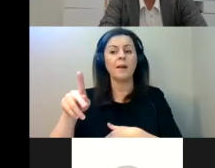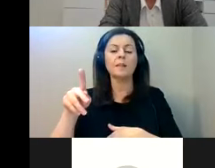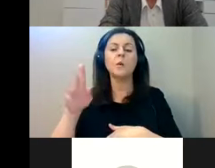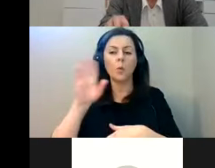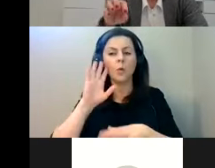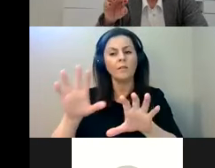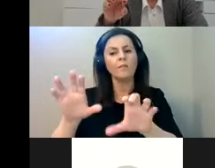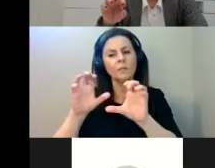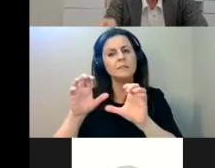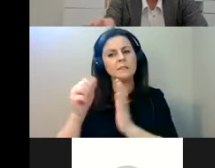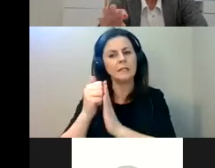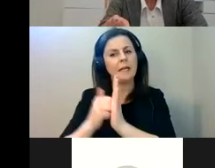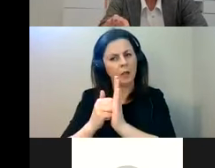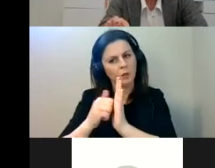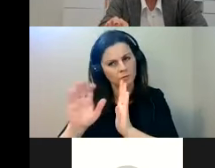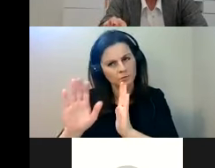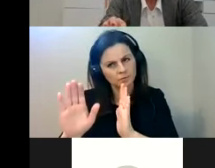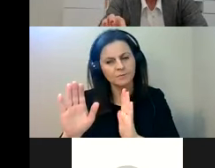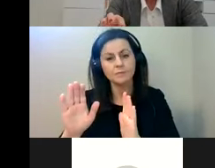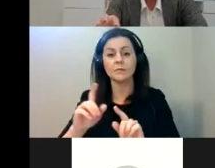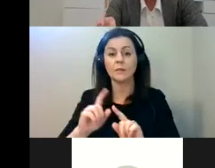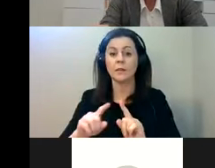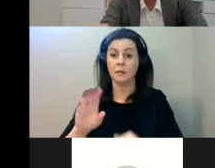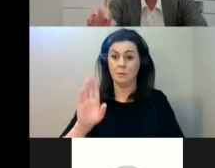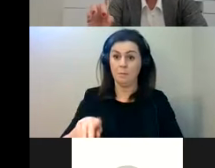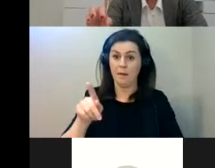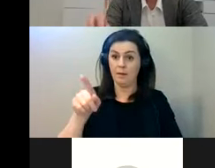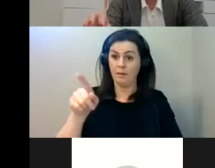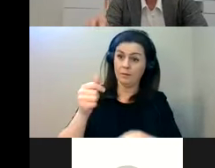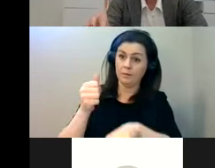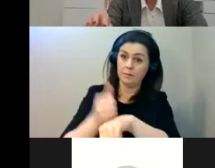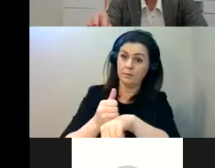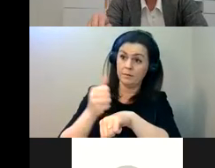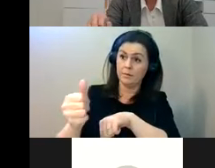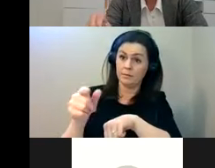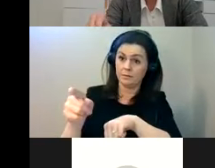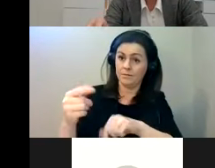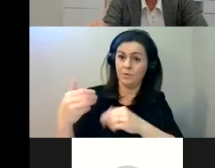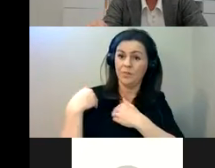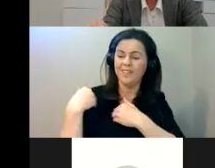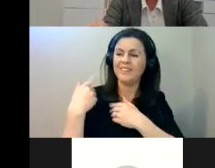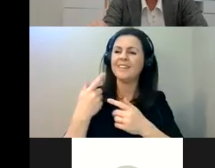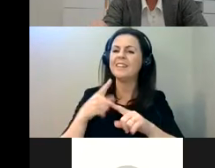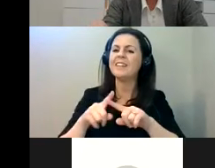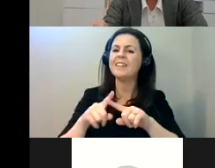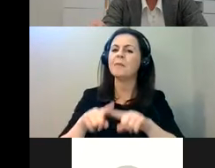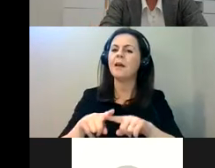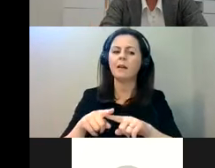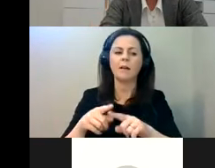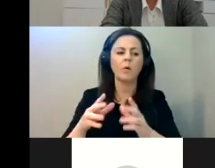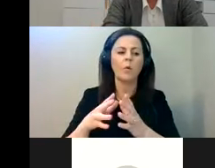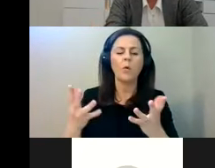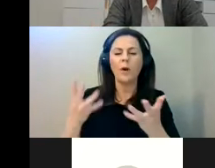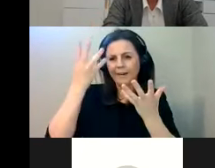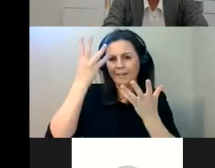the bank accountable would be dependent on what notice they had. And